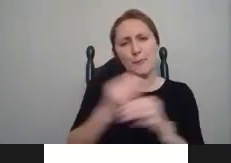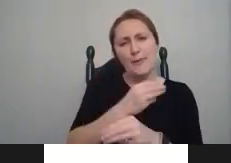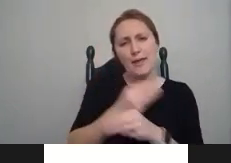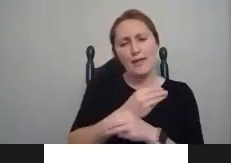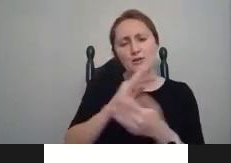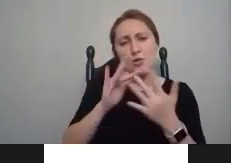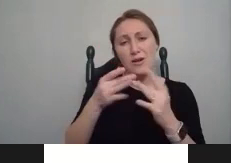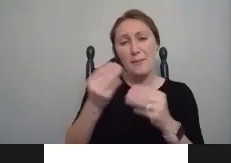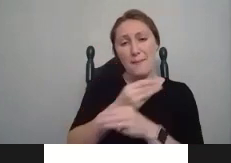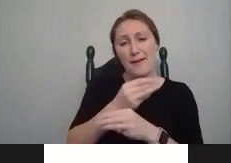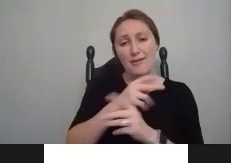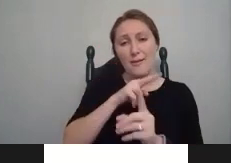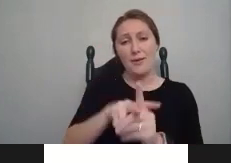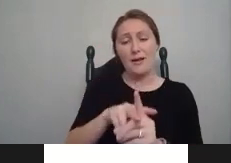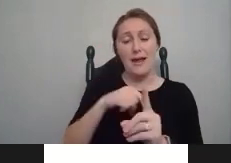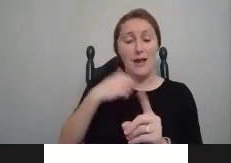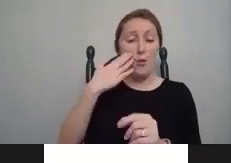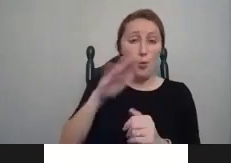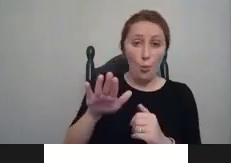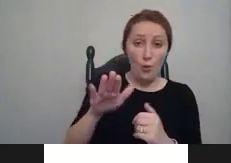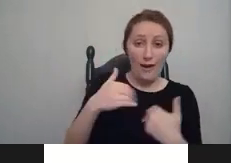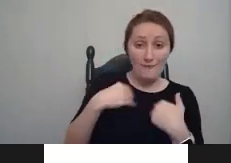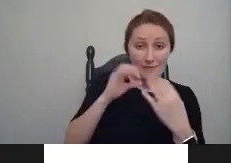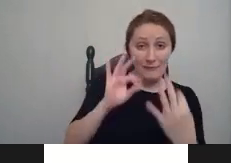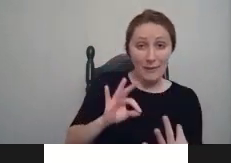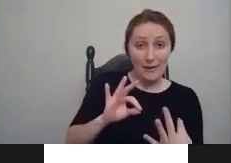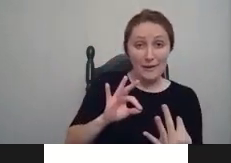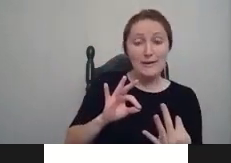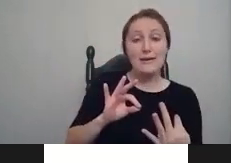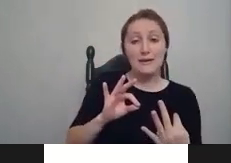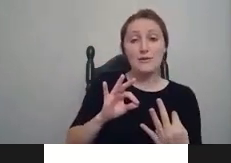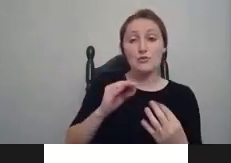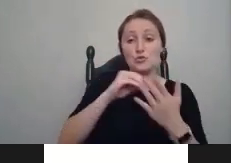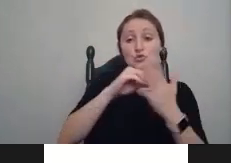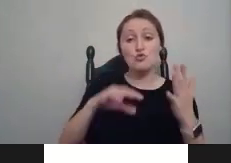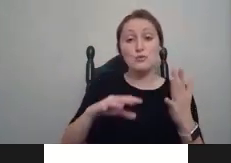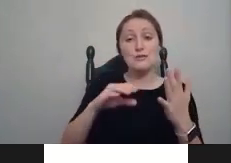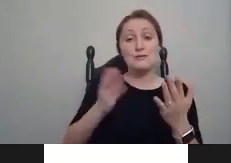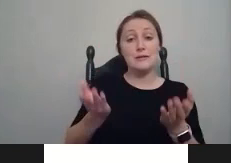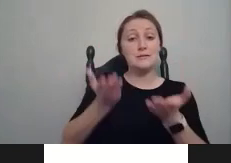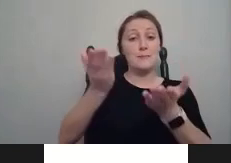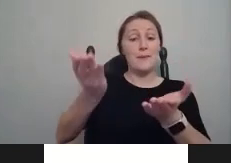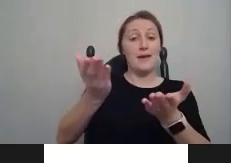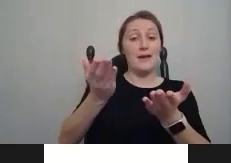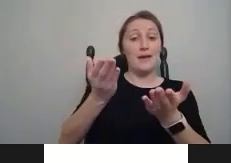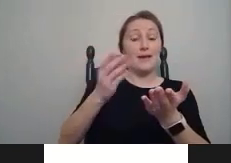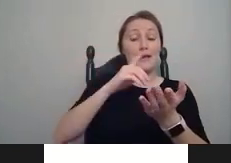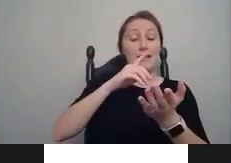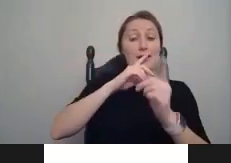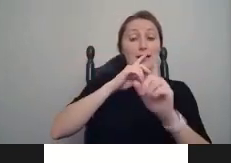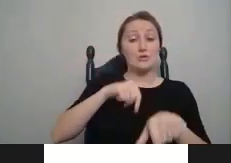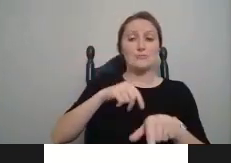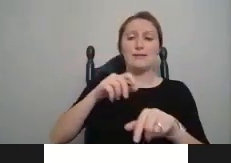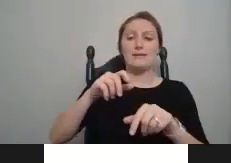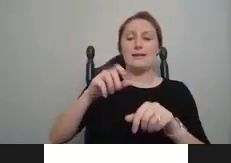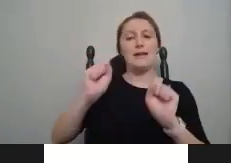math application. I'm not sure if they're going to have feedback when students submit answers, but asynchronous learning can look a whole lot of different